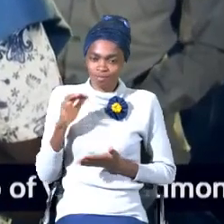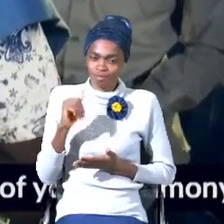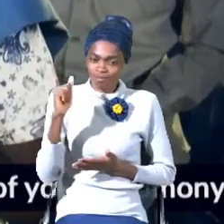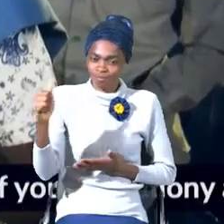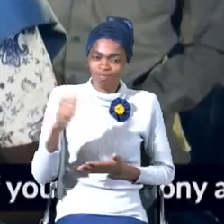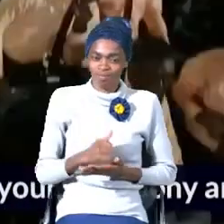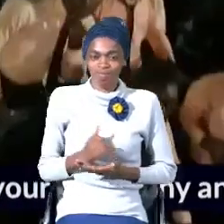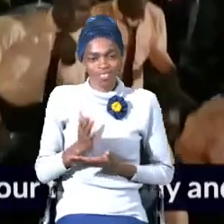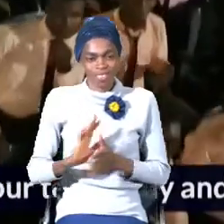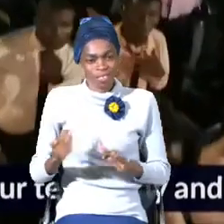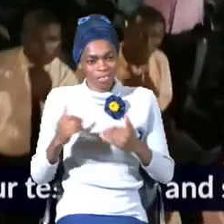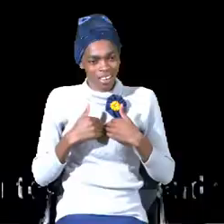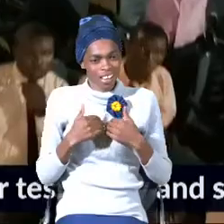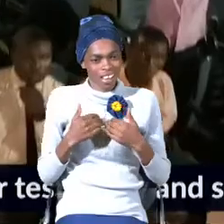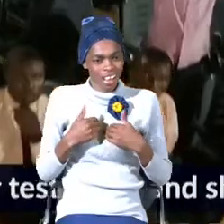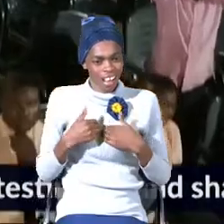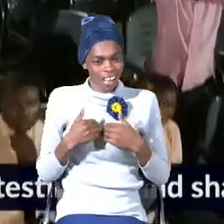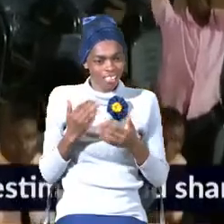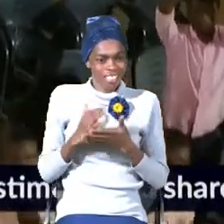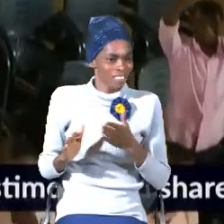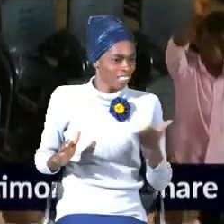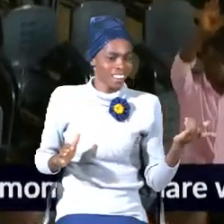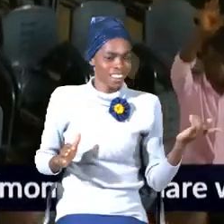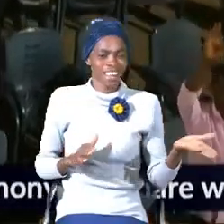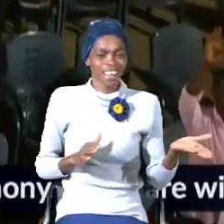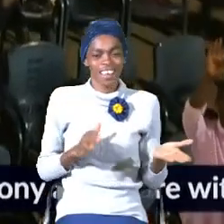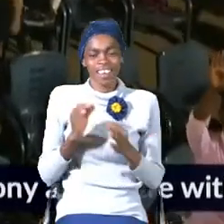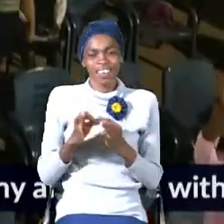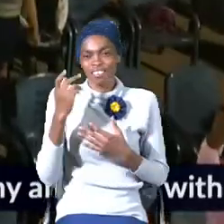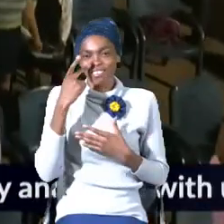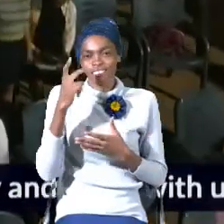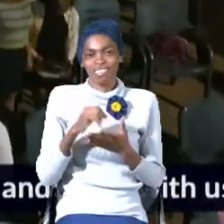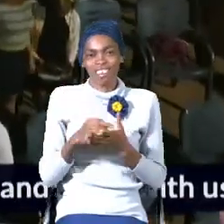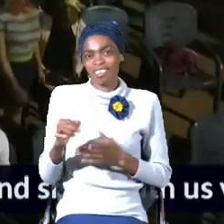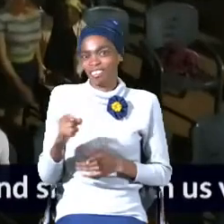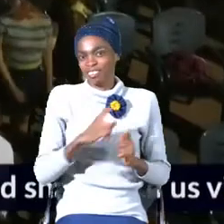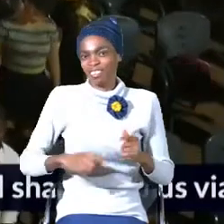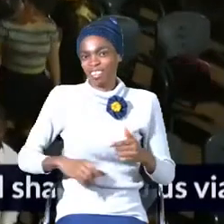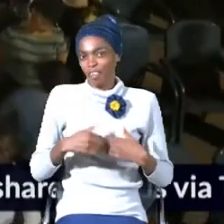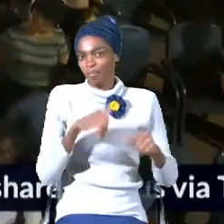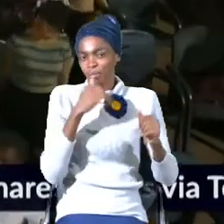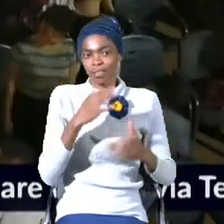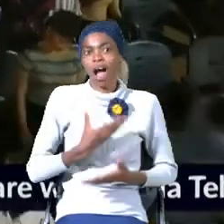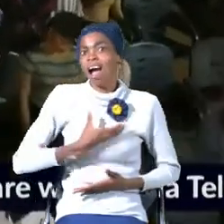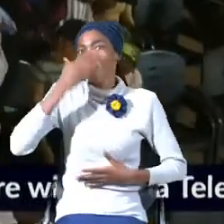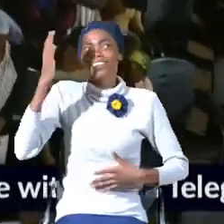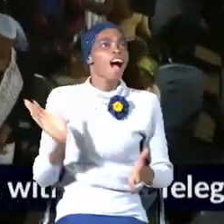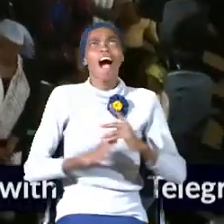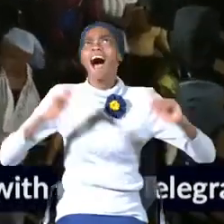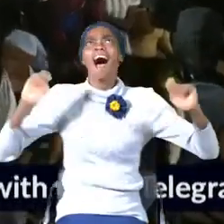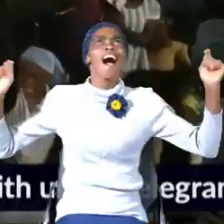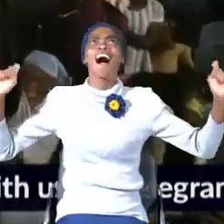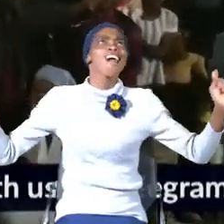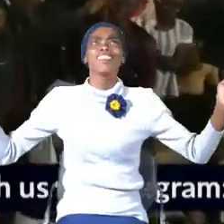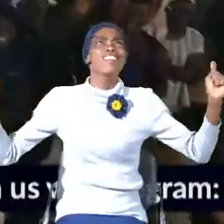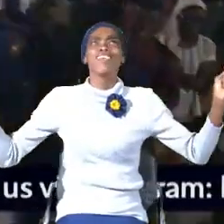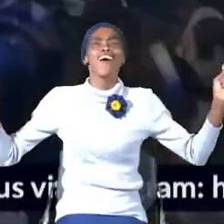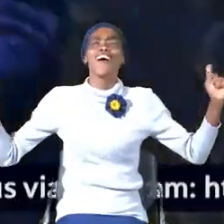has something there. If you see that God has blessed you, just shout hallelujah. I want to hear hallelujah if you know God has blessed you.